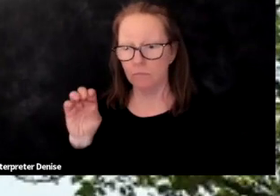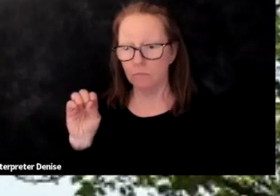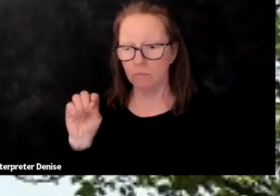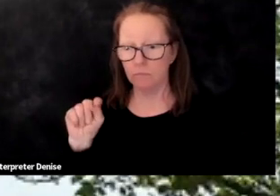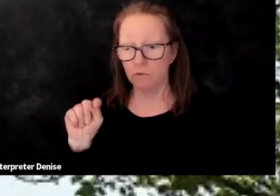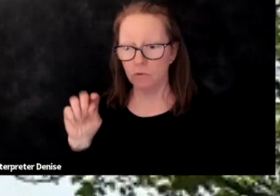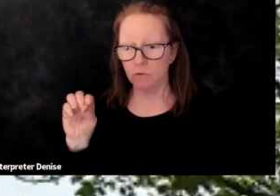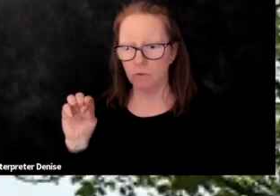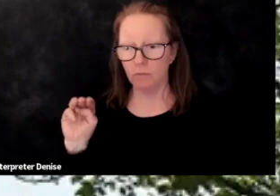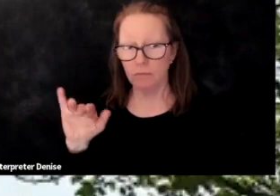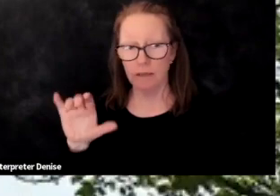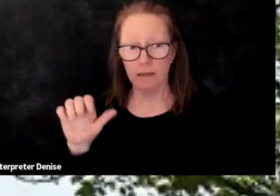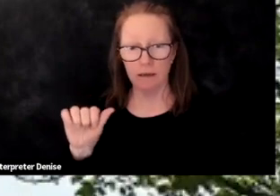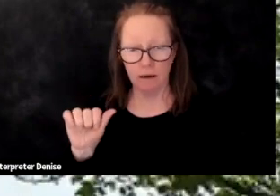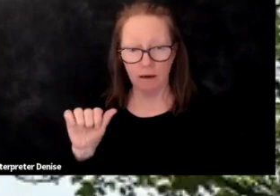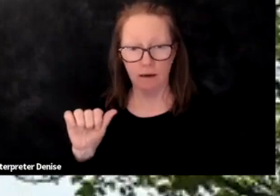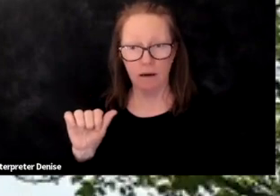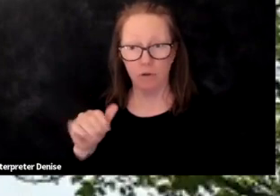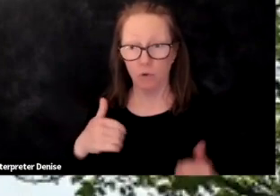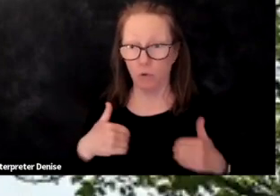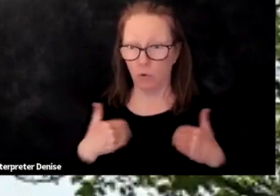removed?